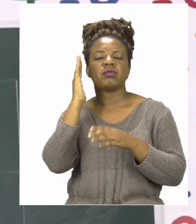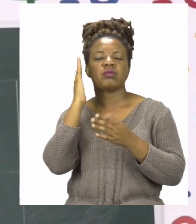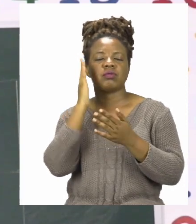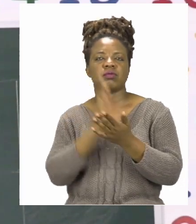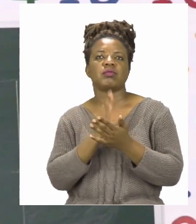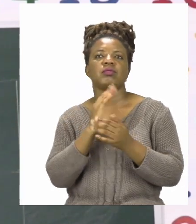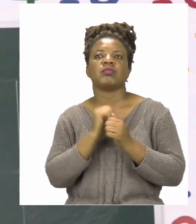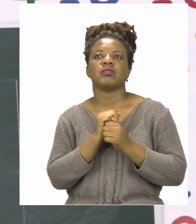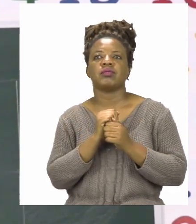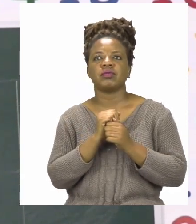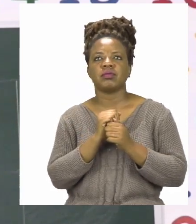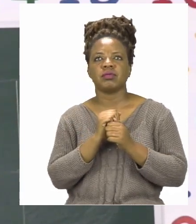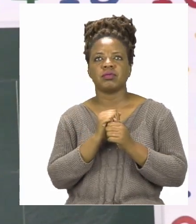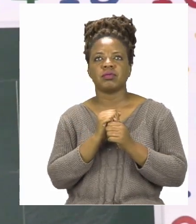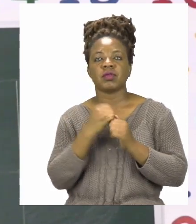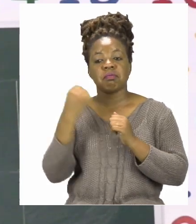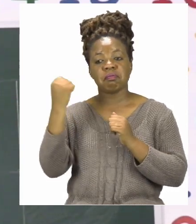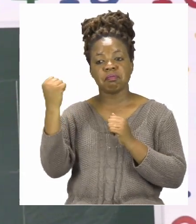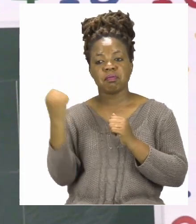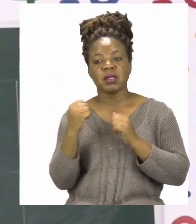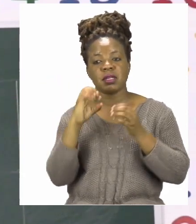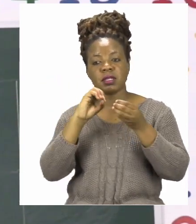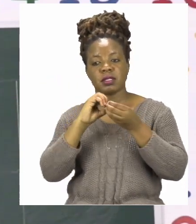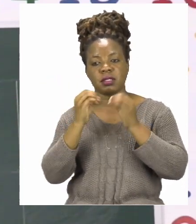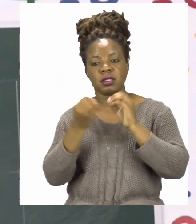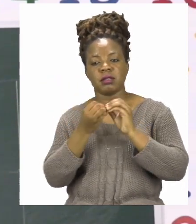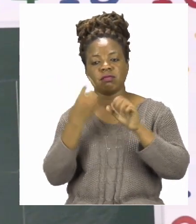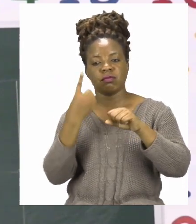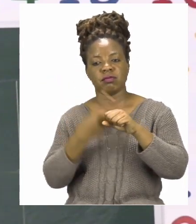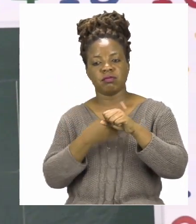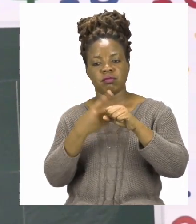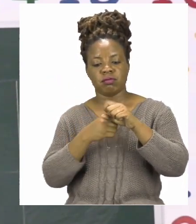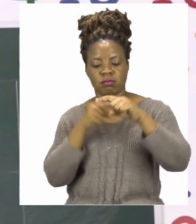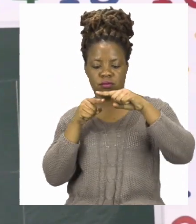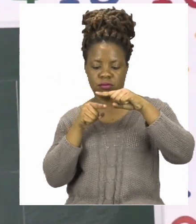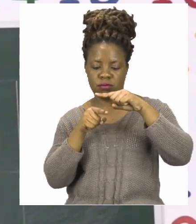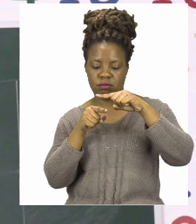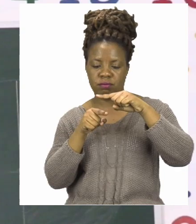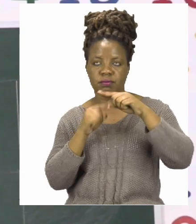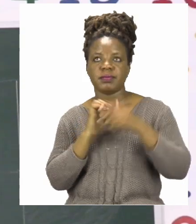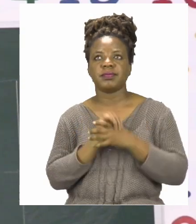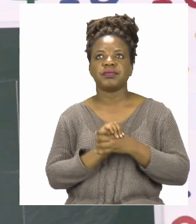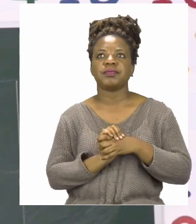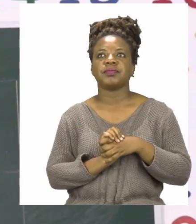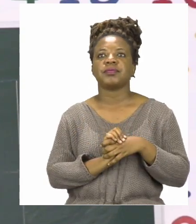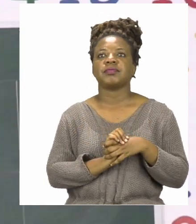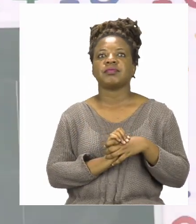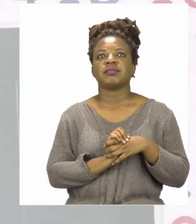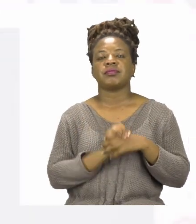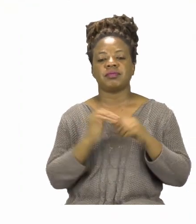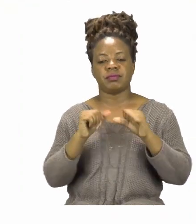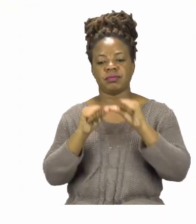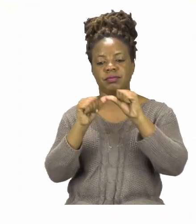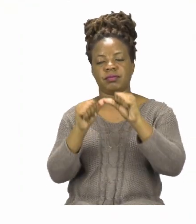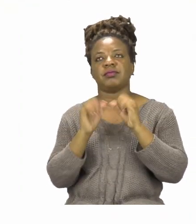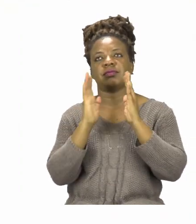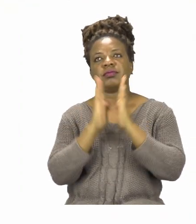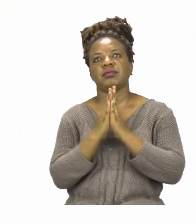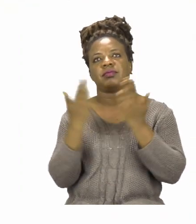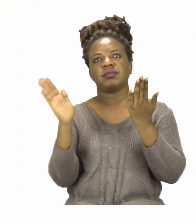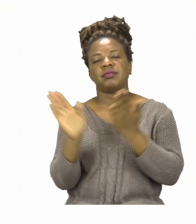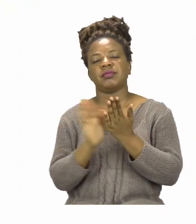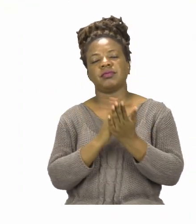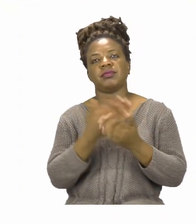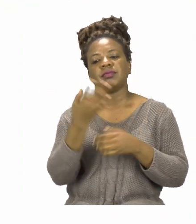is always at the bottom. Now, let's go to the next page, page 8. On